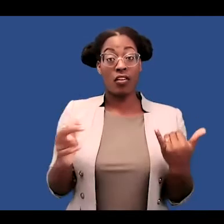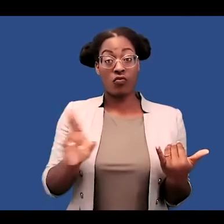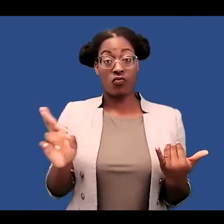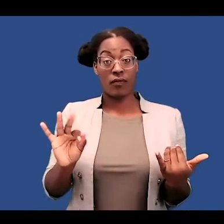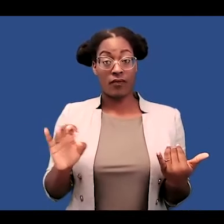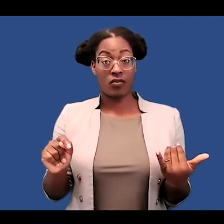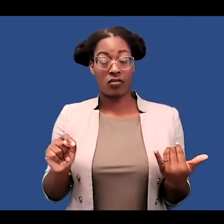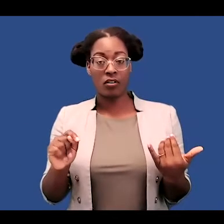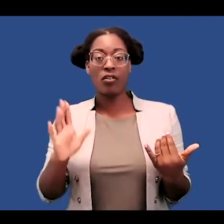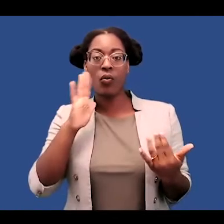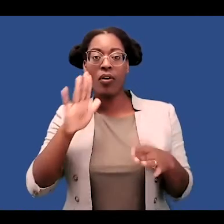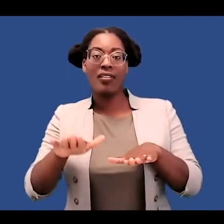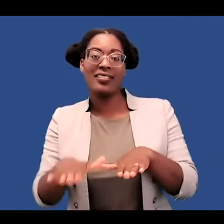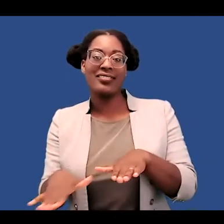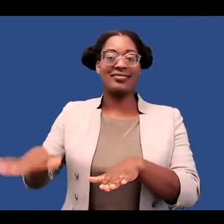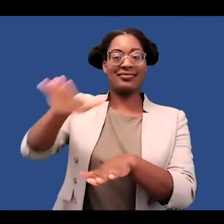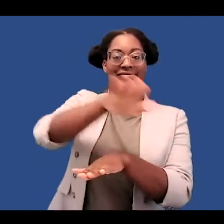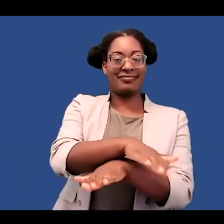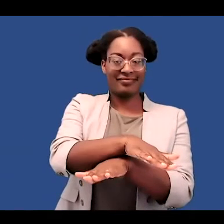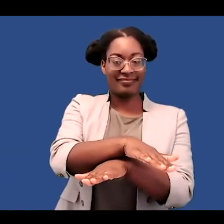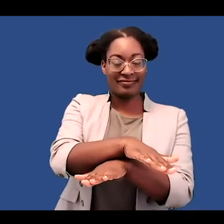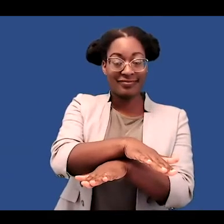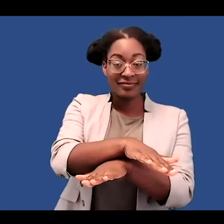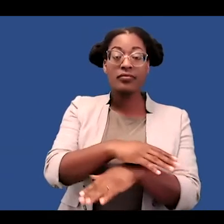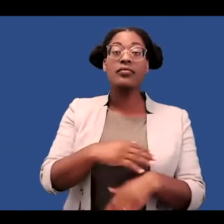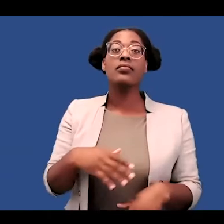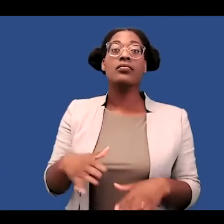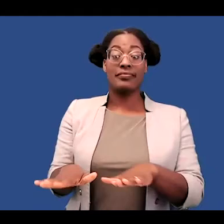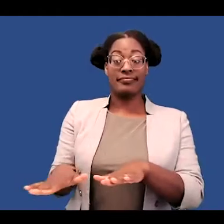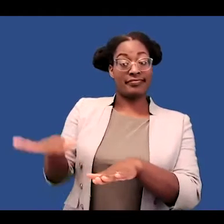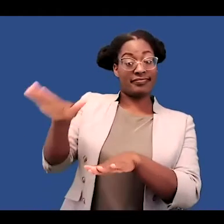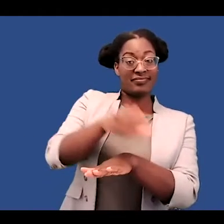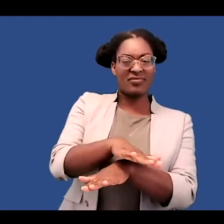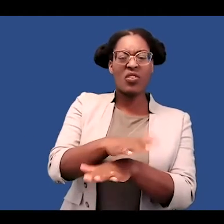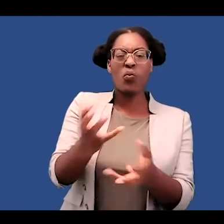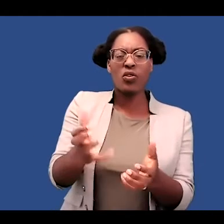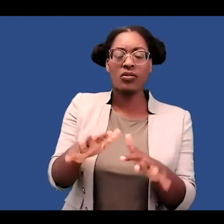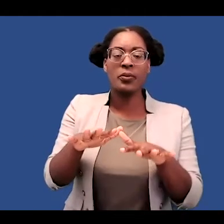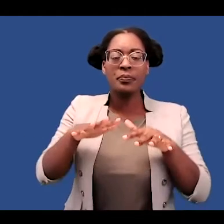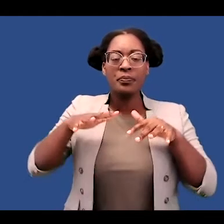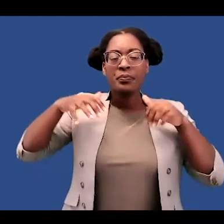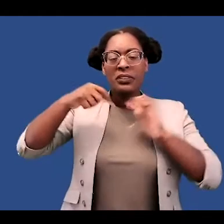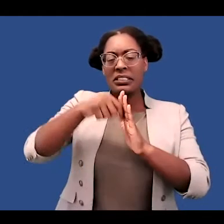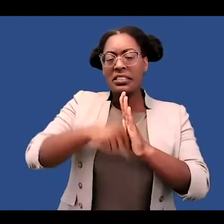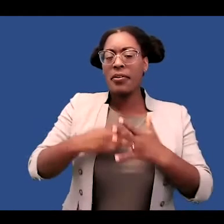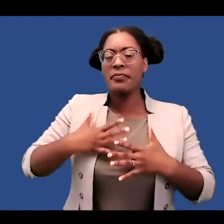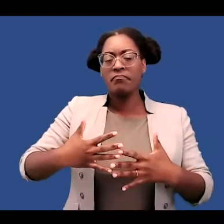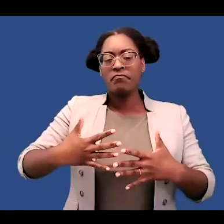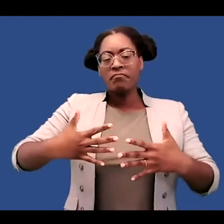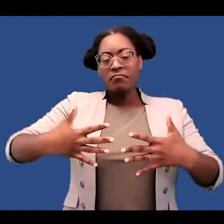foot and I want you to place it over the left foot. As you do that, I want you to take a nice long deep breath